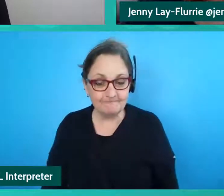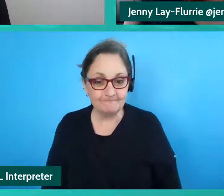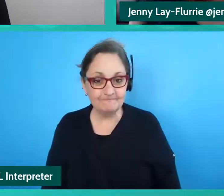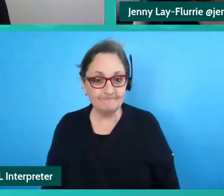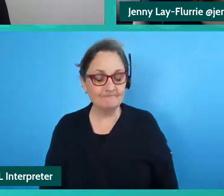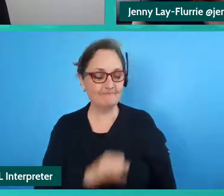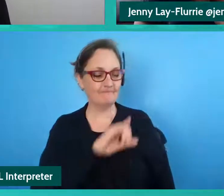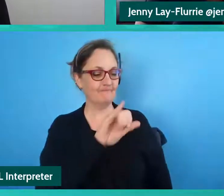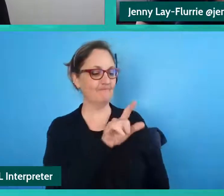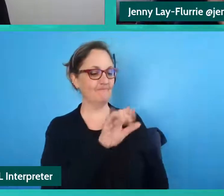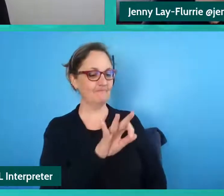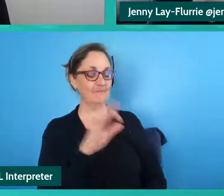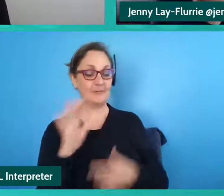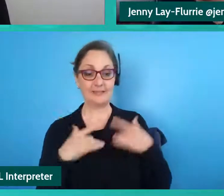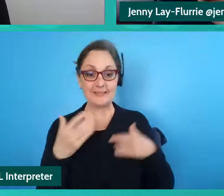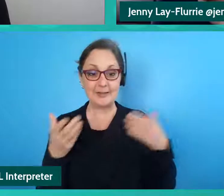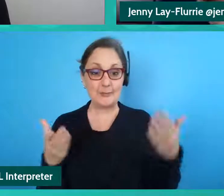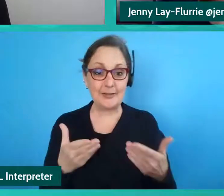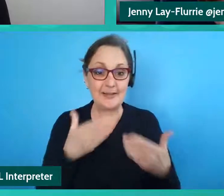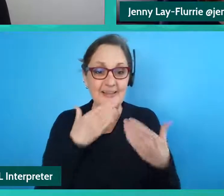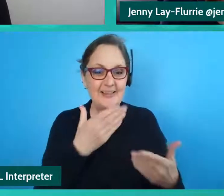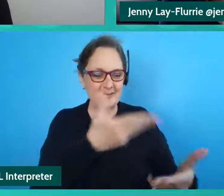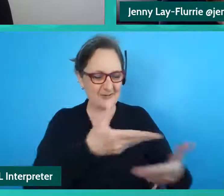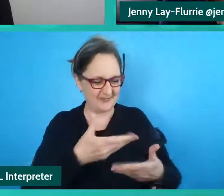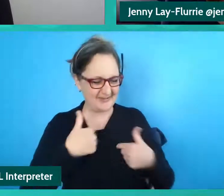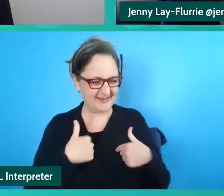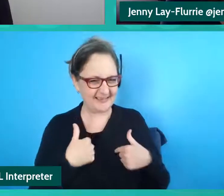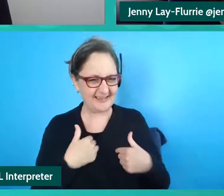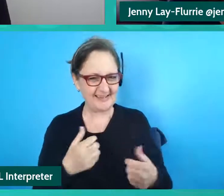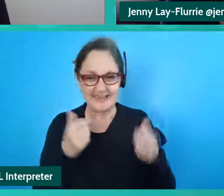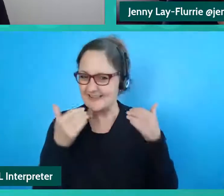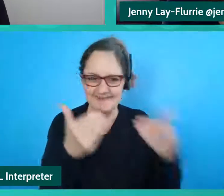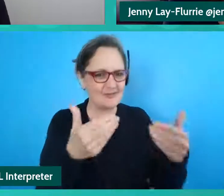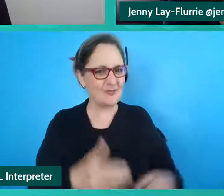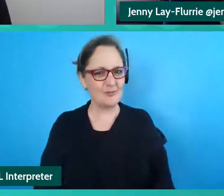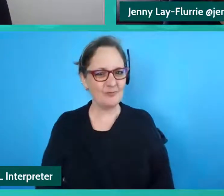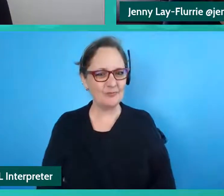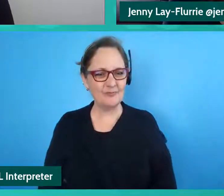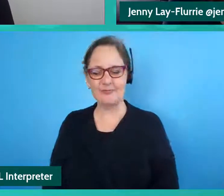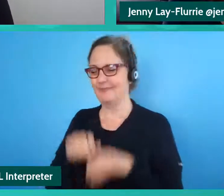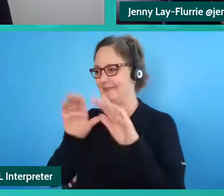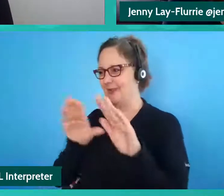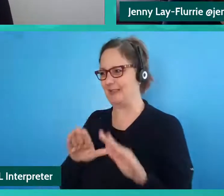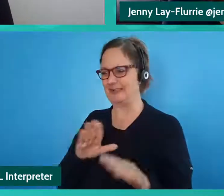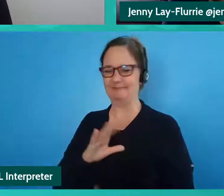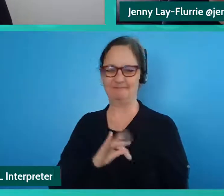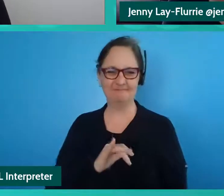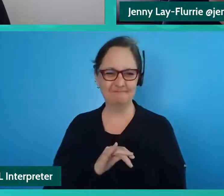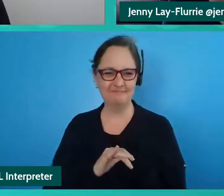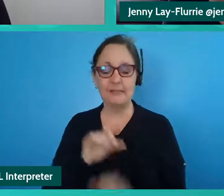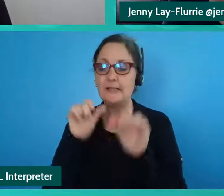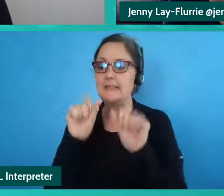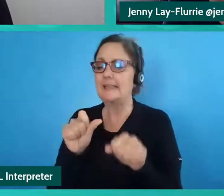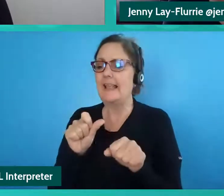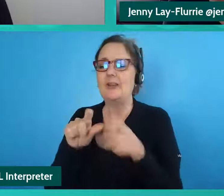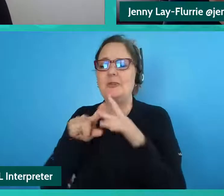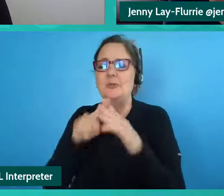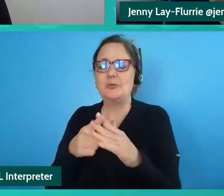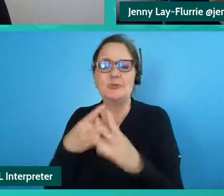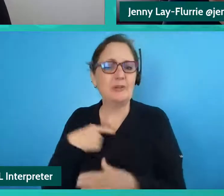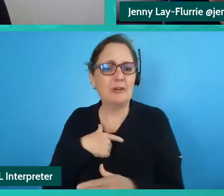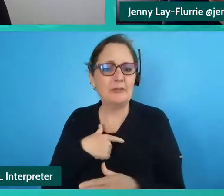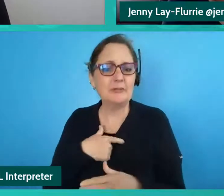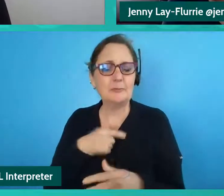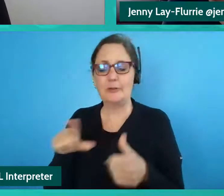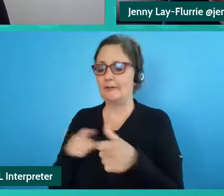It's exciting to be here. Thank you for having me. Let's go. Awesome. Can you actually just get us started by